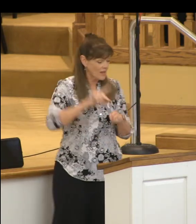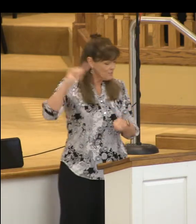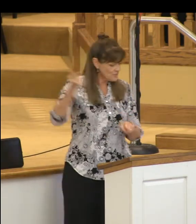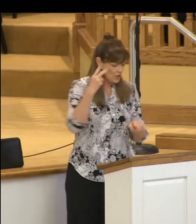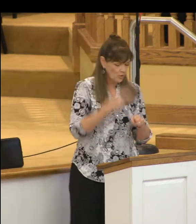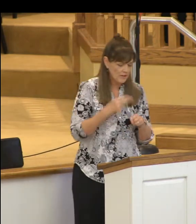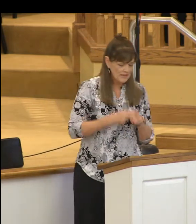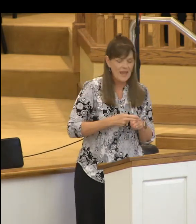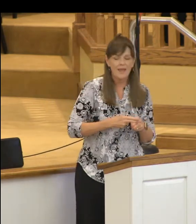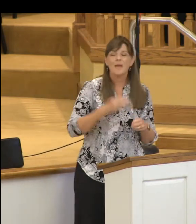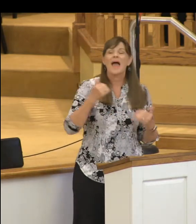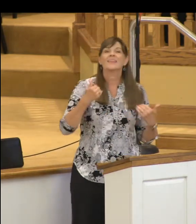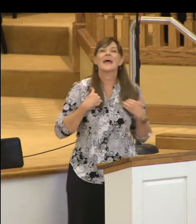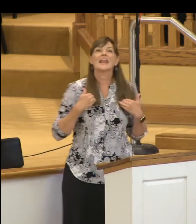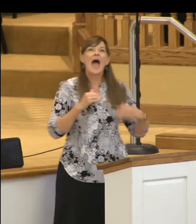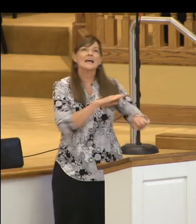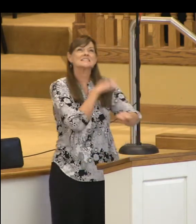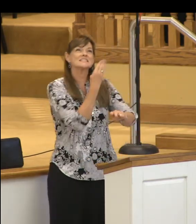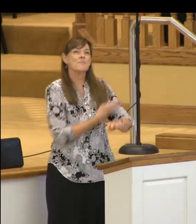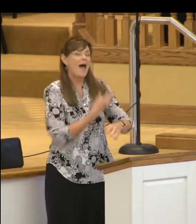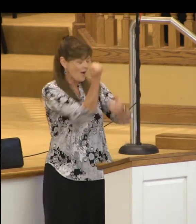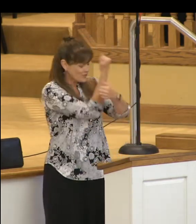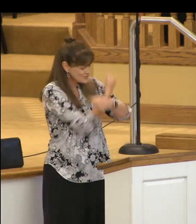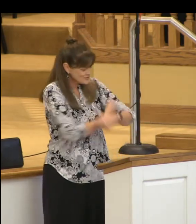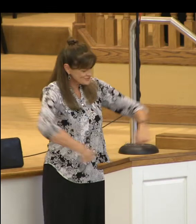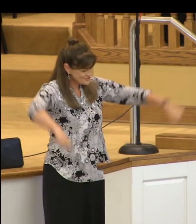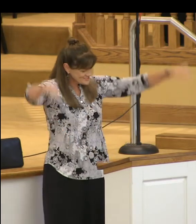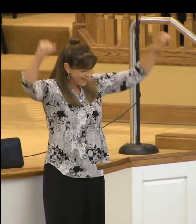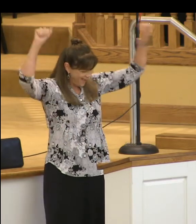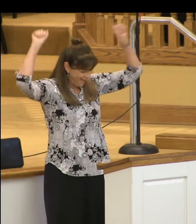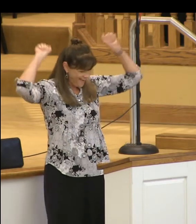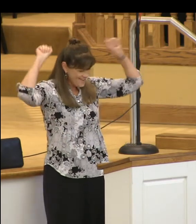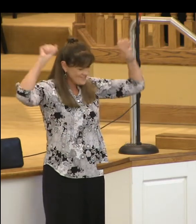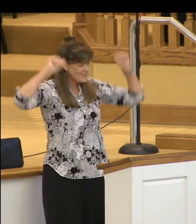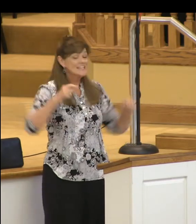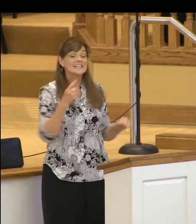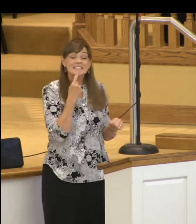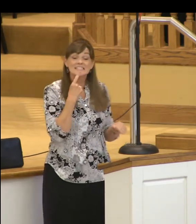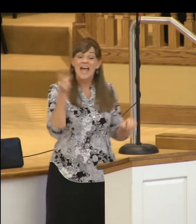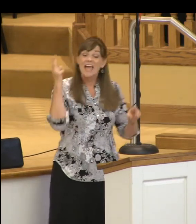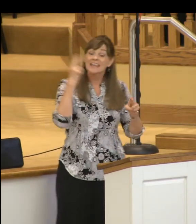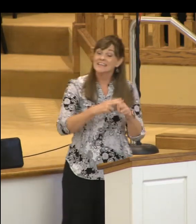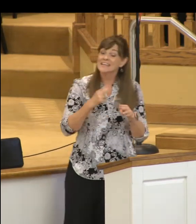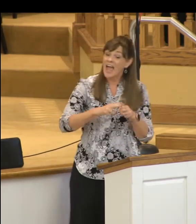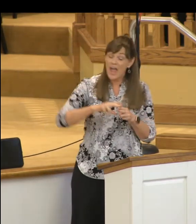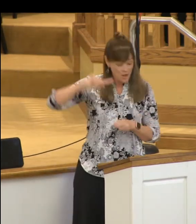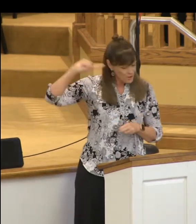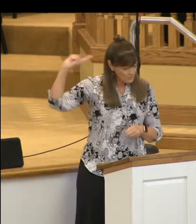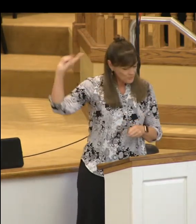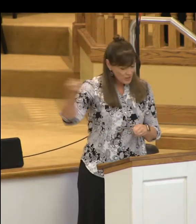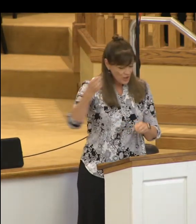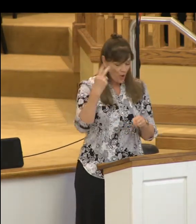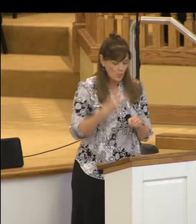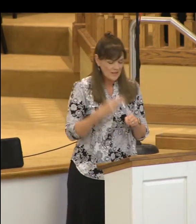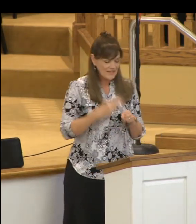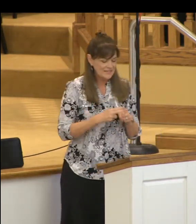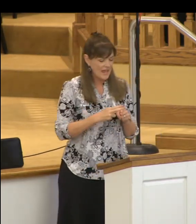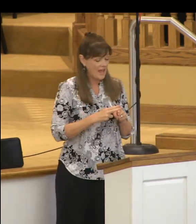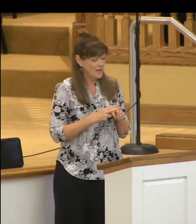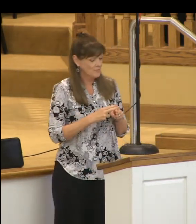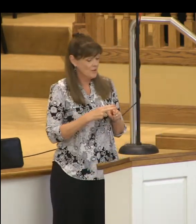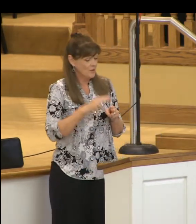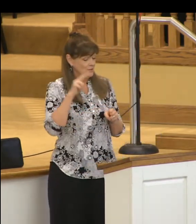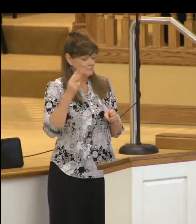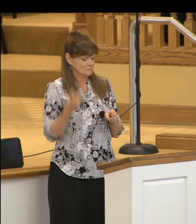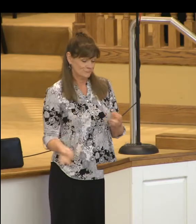the only name that has the power to save. Say the name, the only